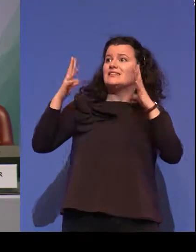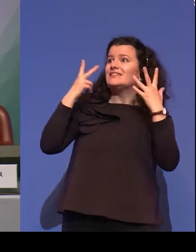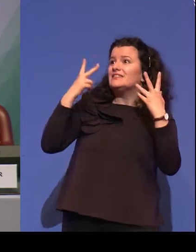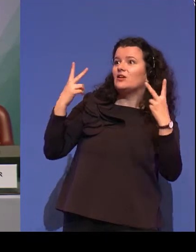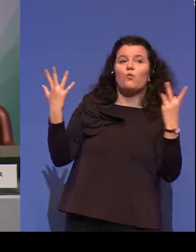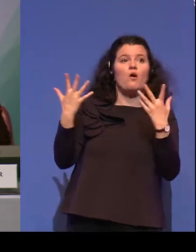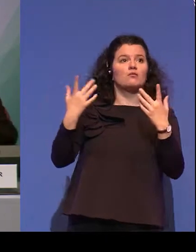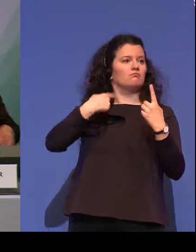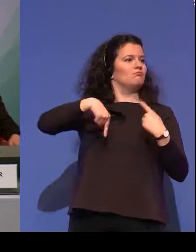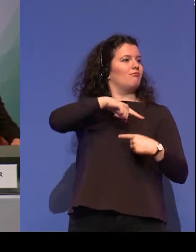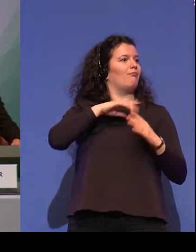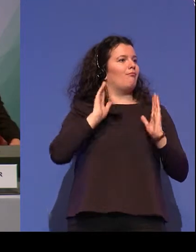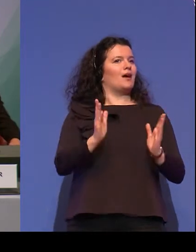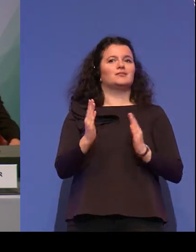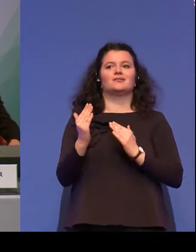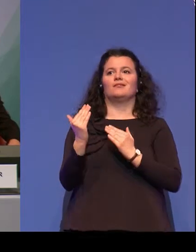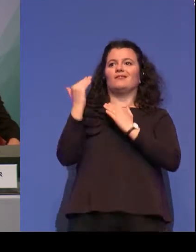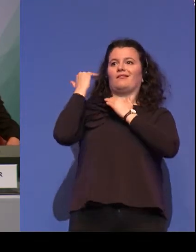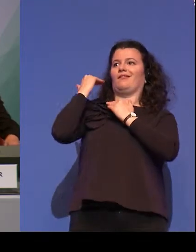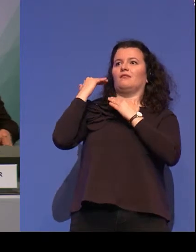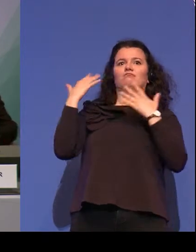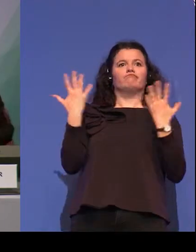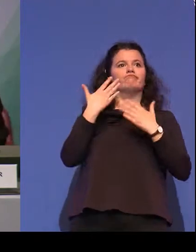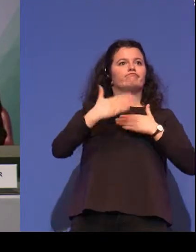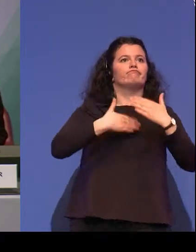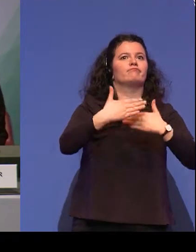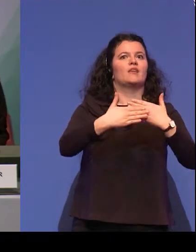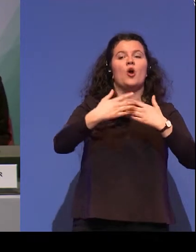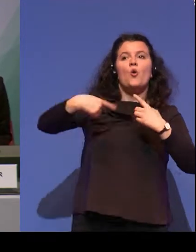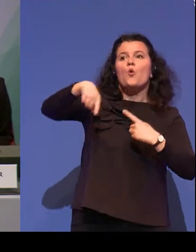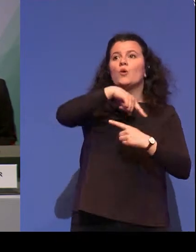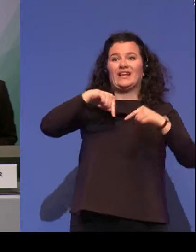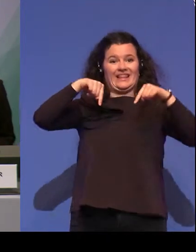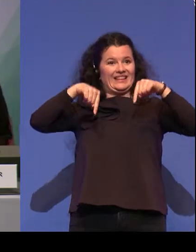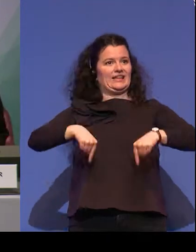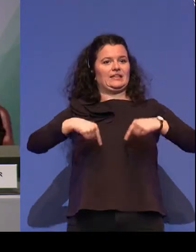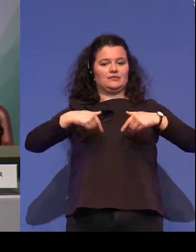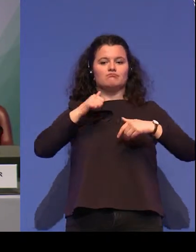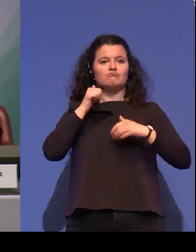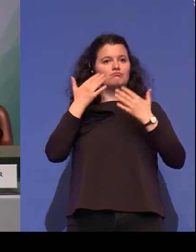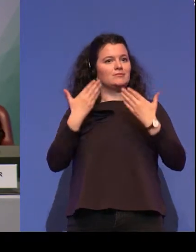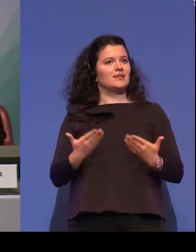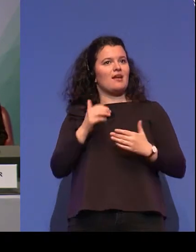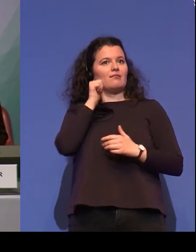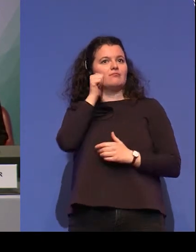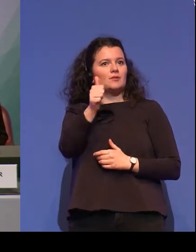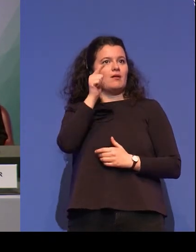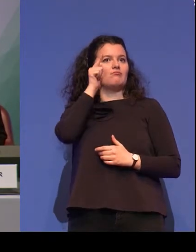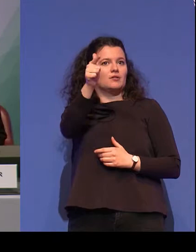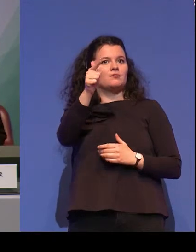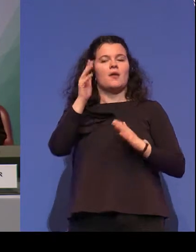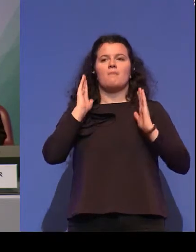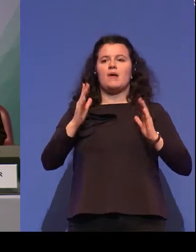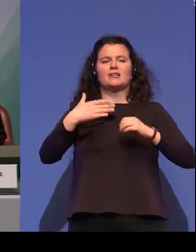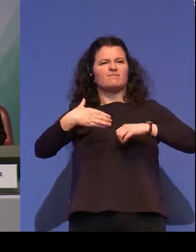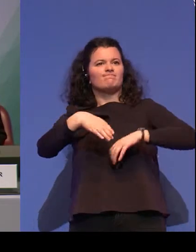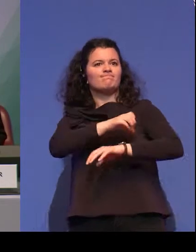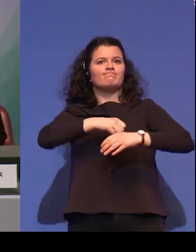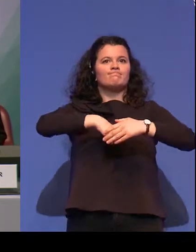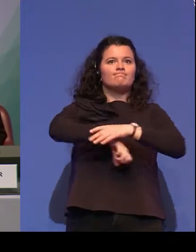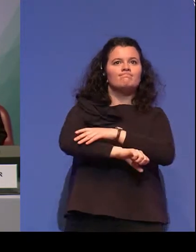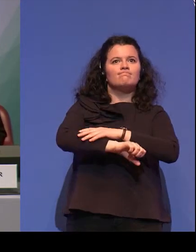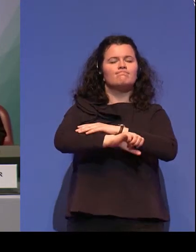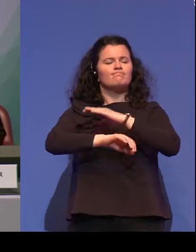for us to make out of these days the best we can, and to have an